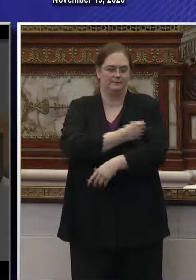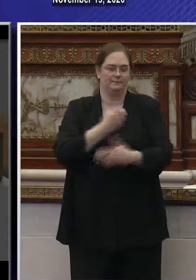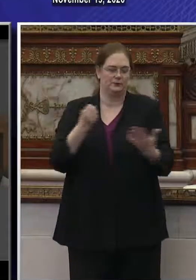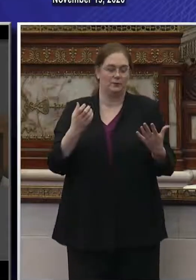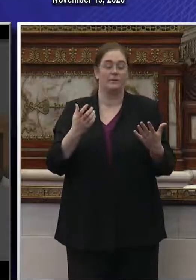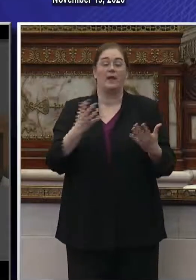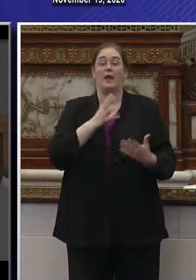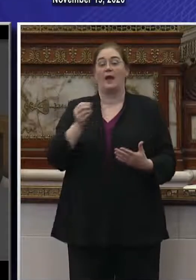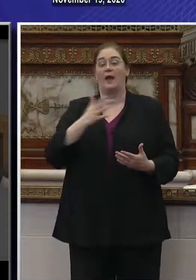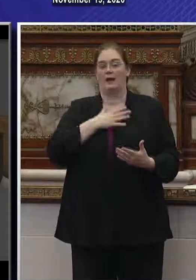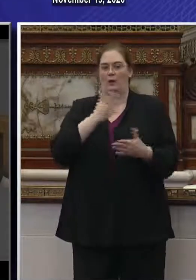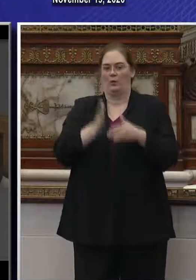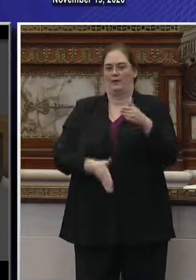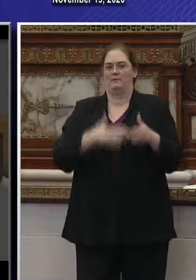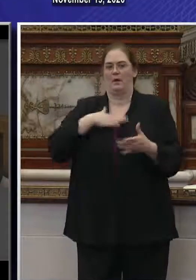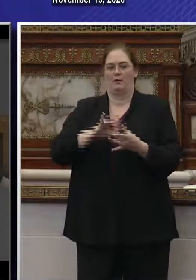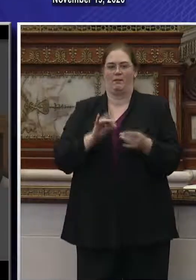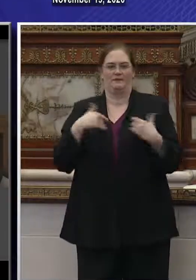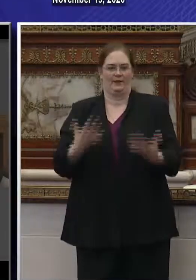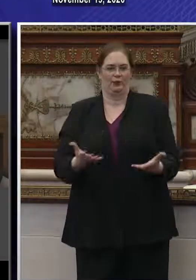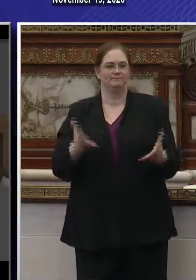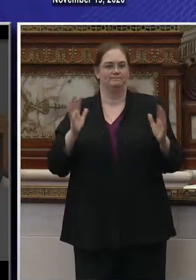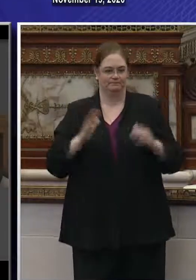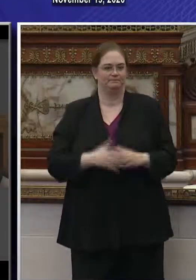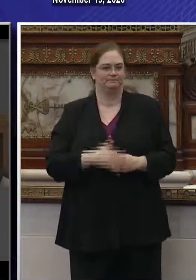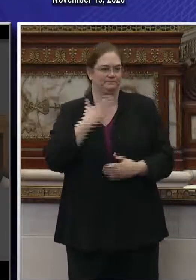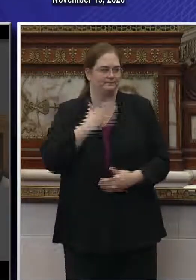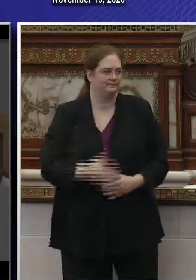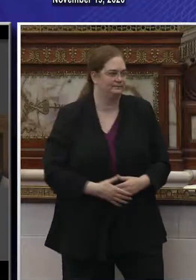I'll end my comments there.